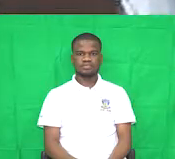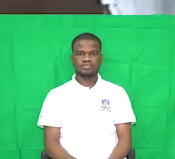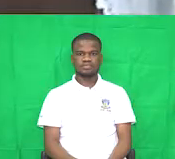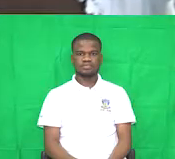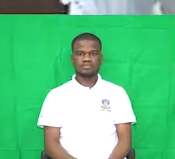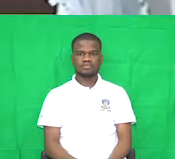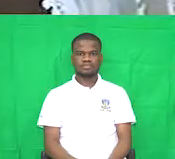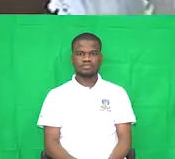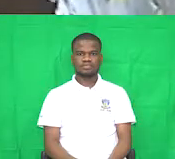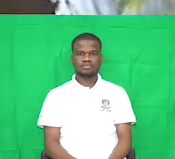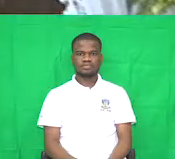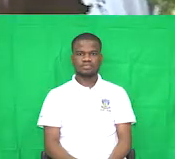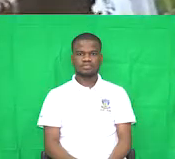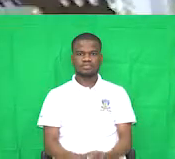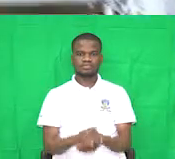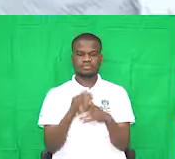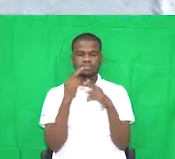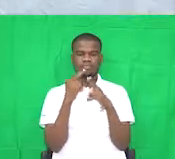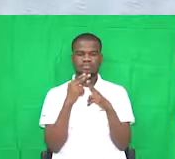Mr. Charles Opong,